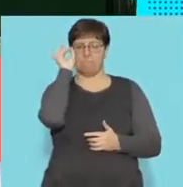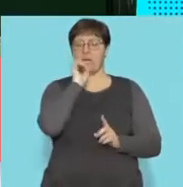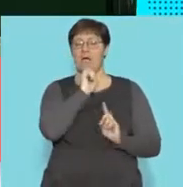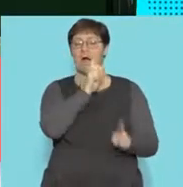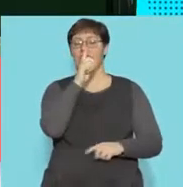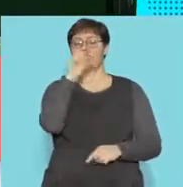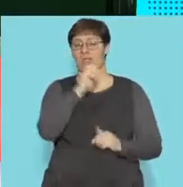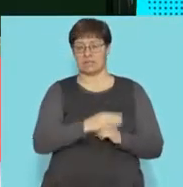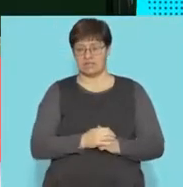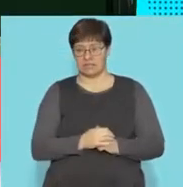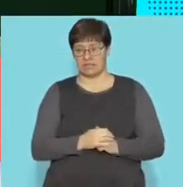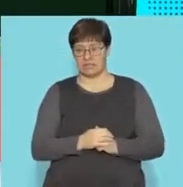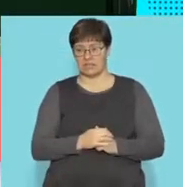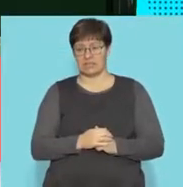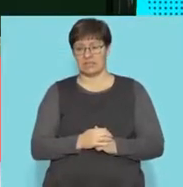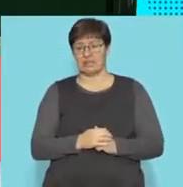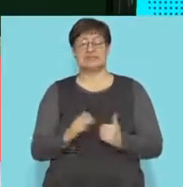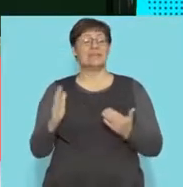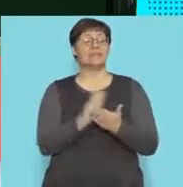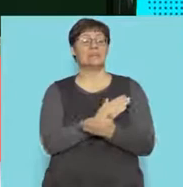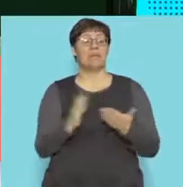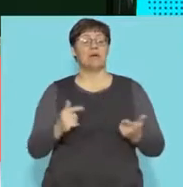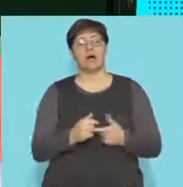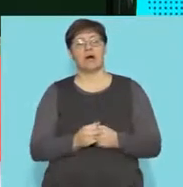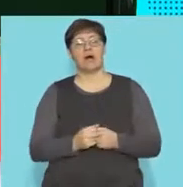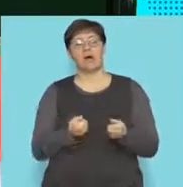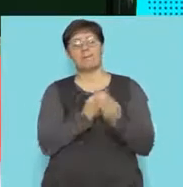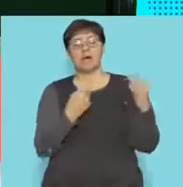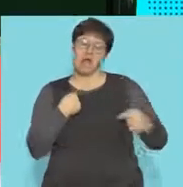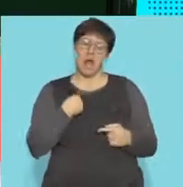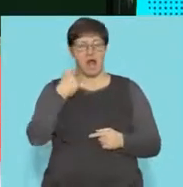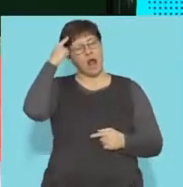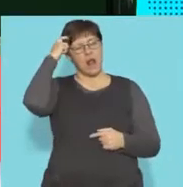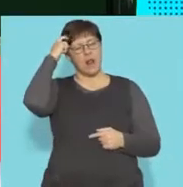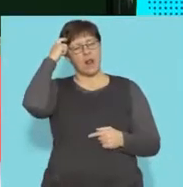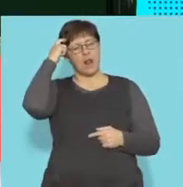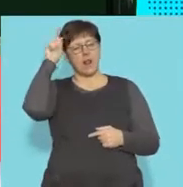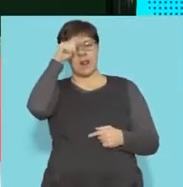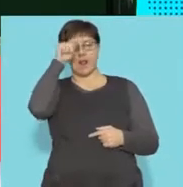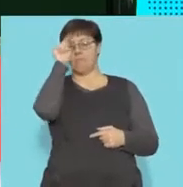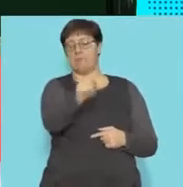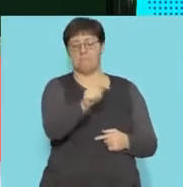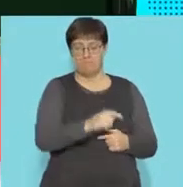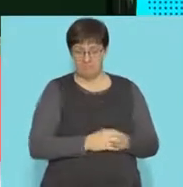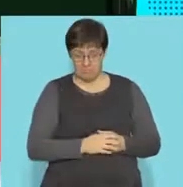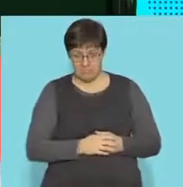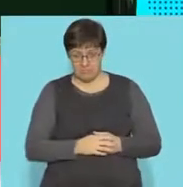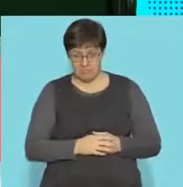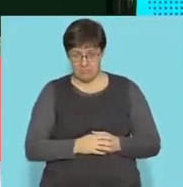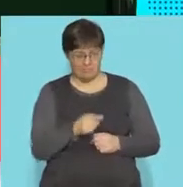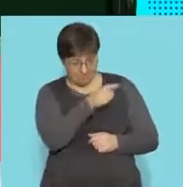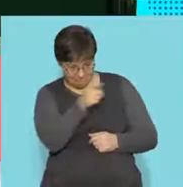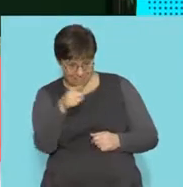right answer. In fact, some of my students even call them multiple guess. And those are the students